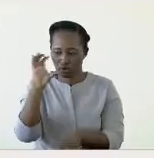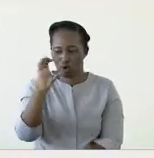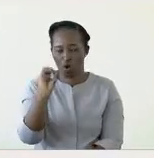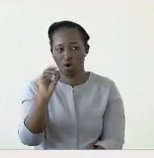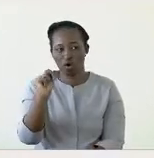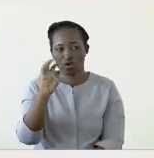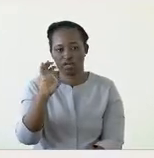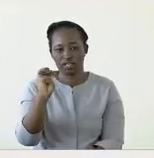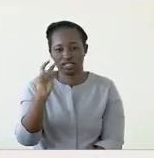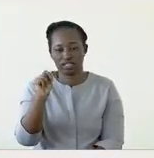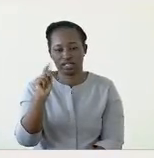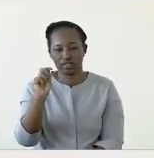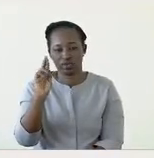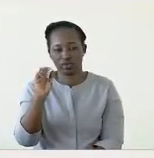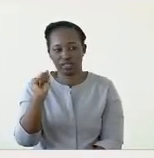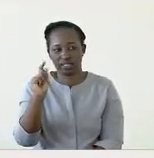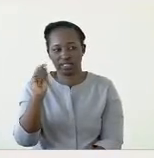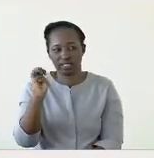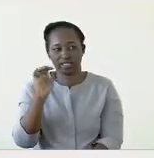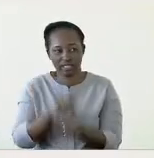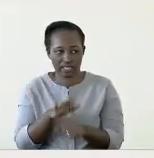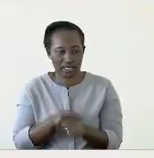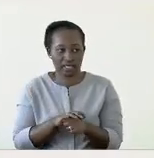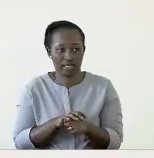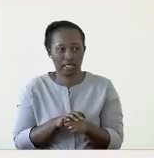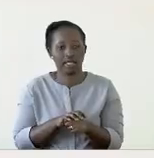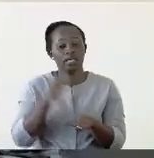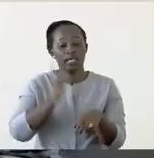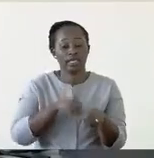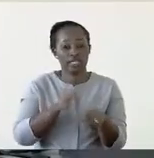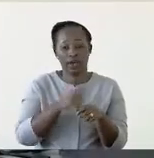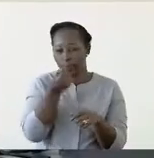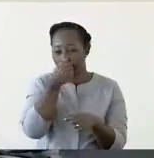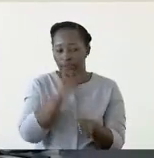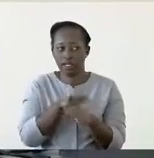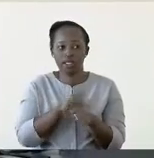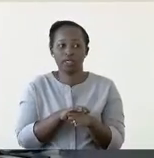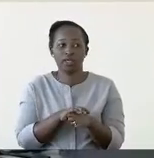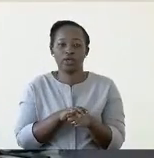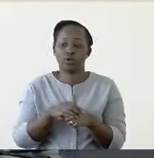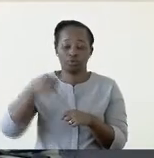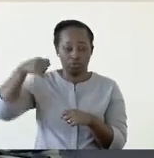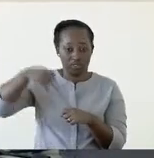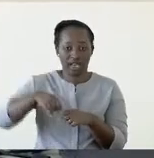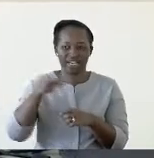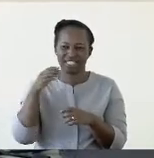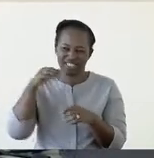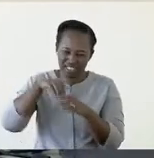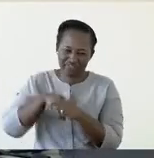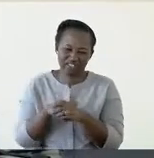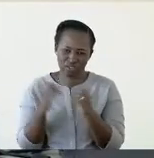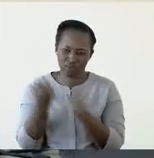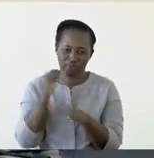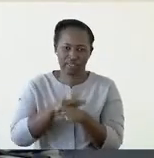hot during dry season, you urinate a urine which is more yellowish because there's less more water because you